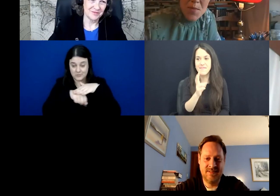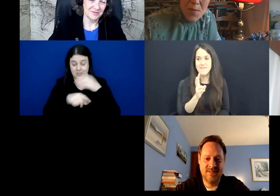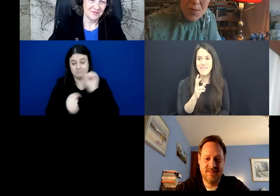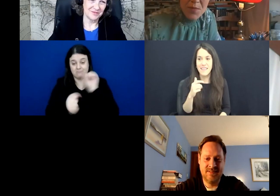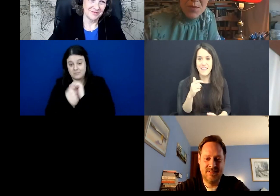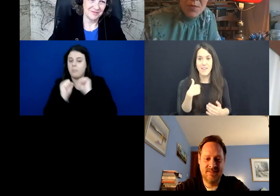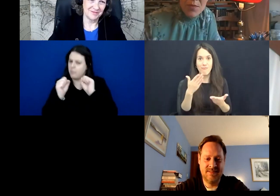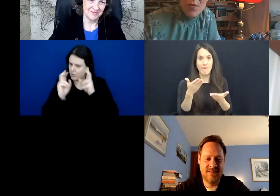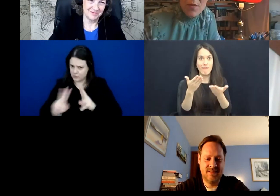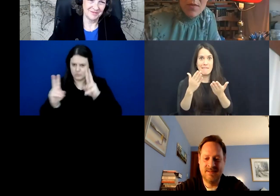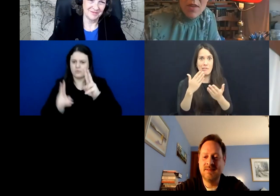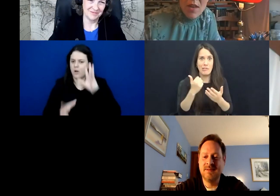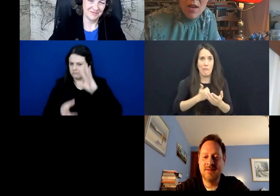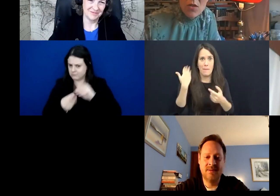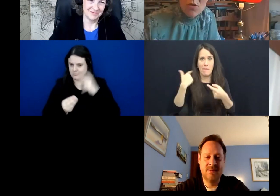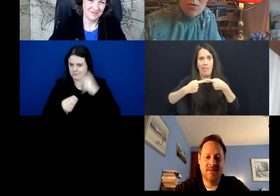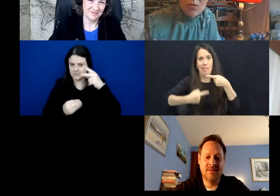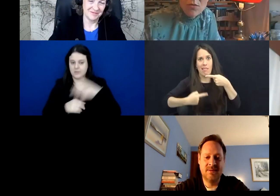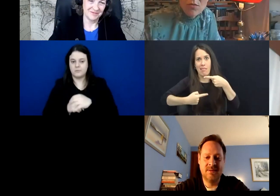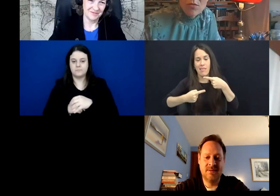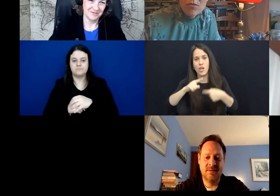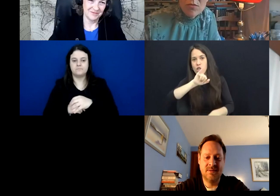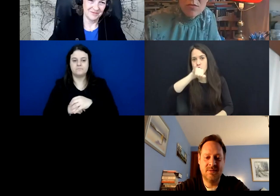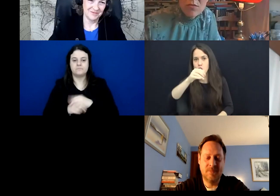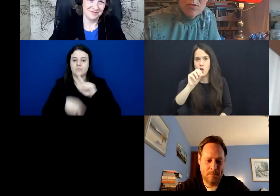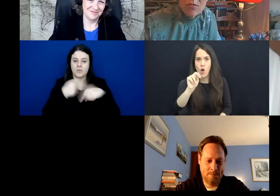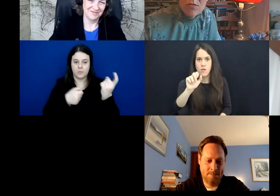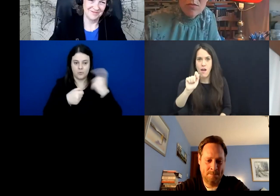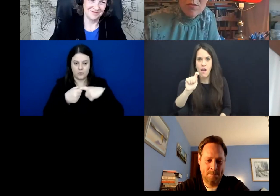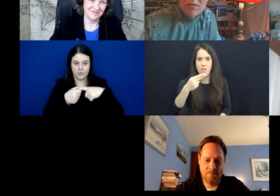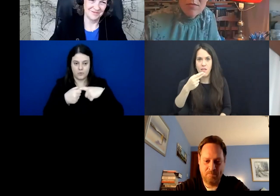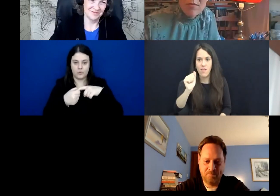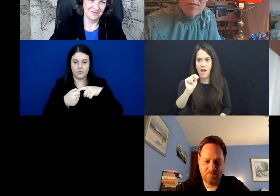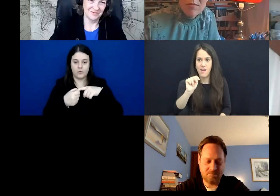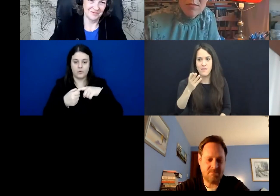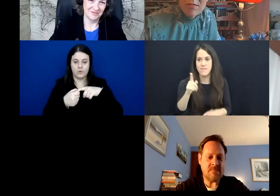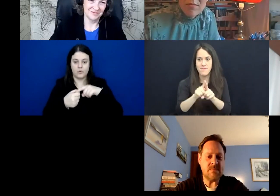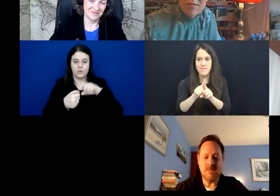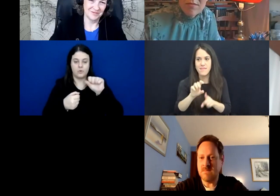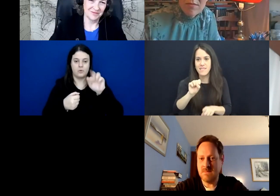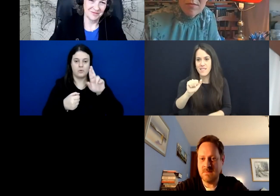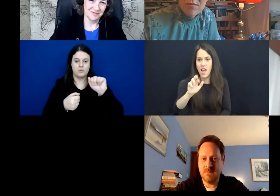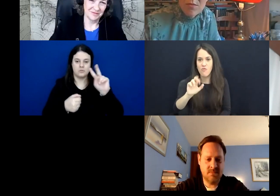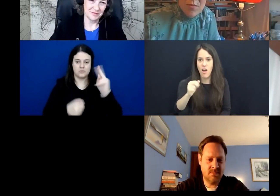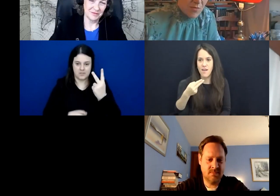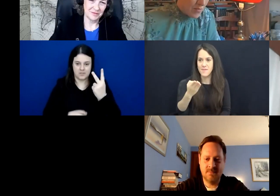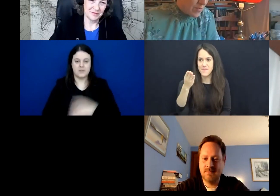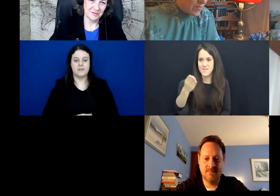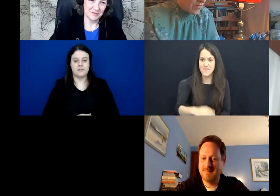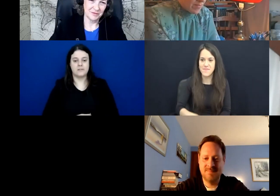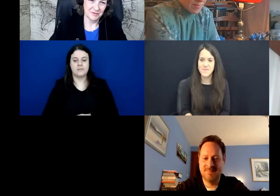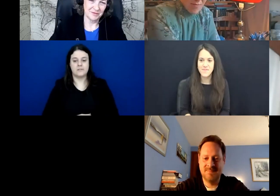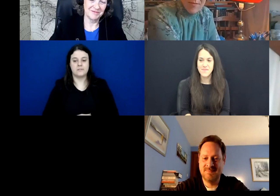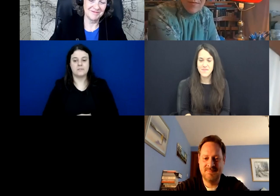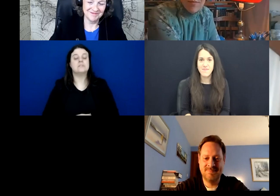go ahead, Jonathan, and Sarah, I hand it back to you. Oh, thanks very much, Nazreen. That the whole thing just